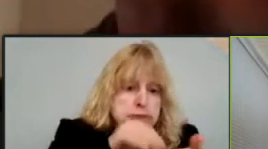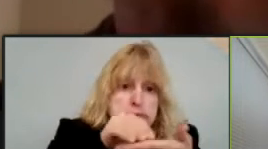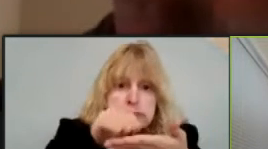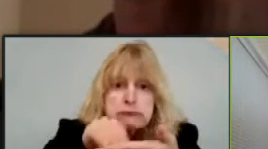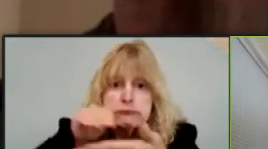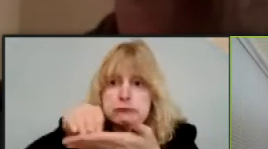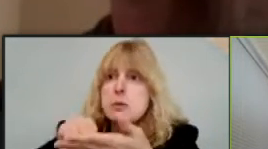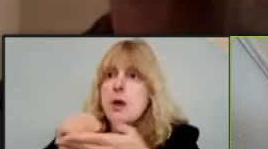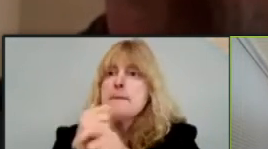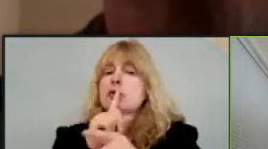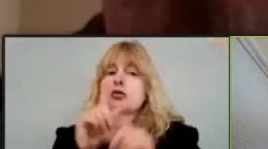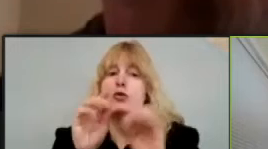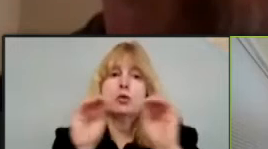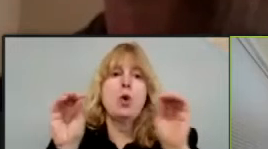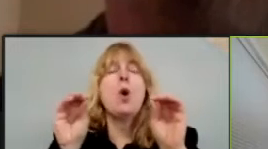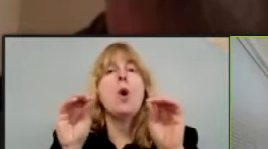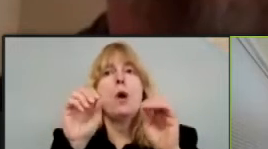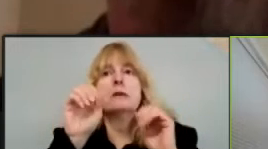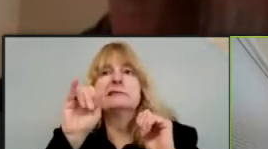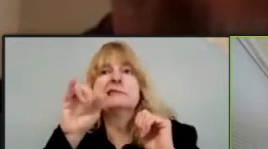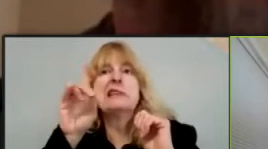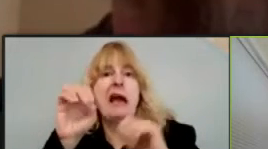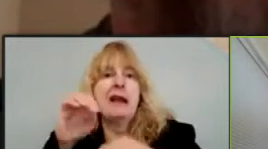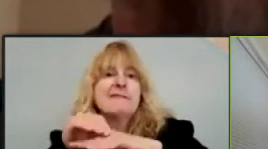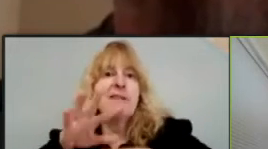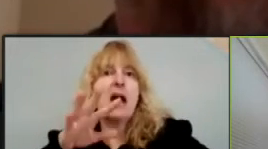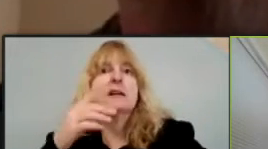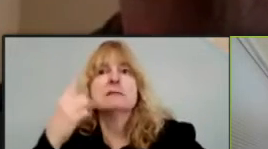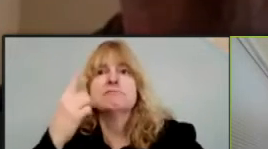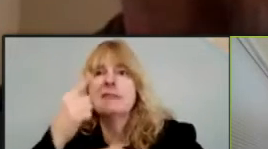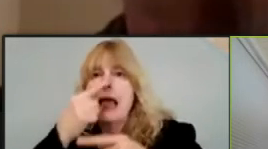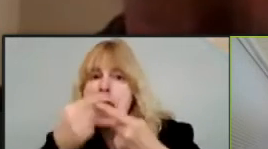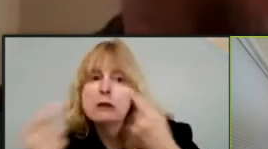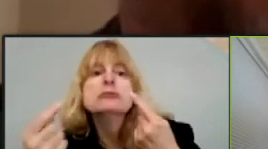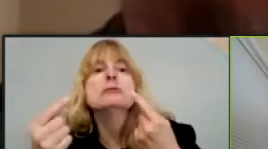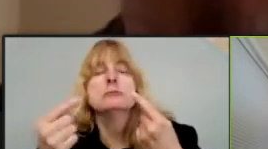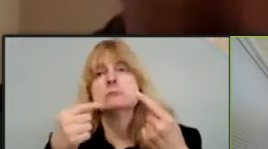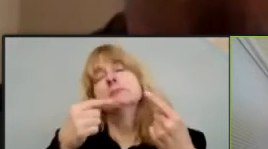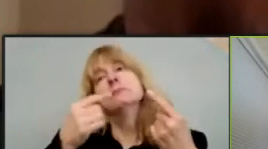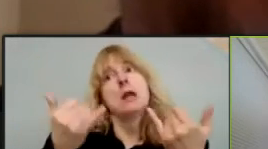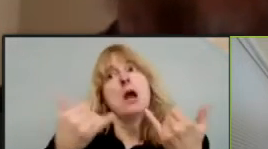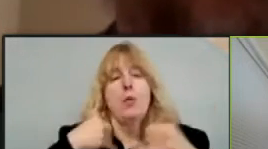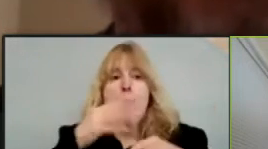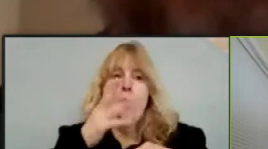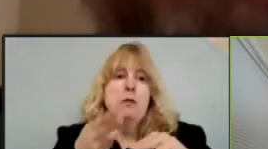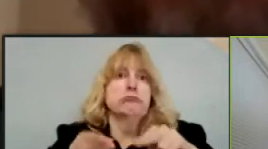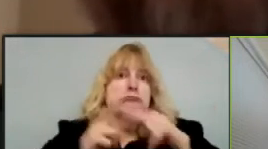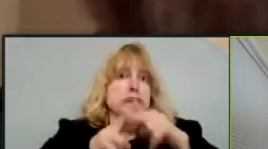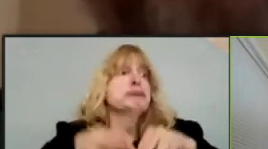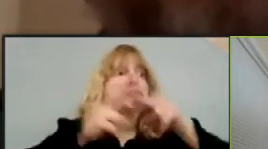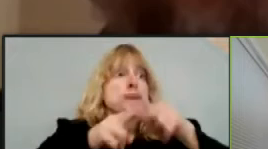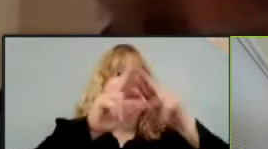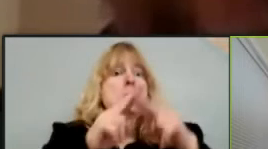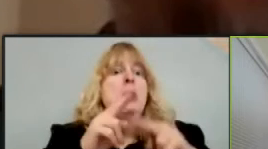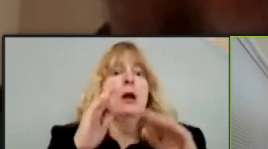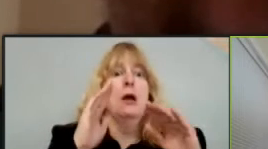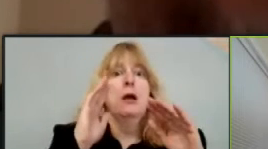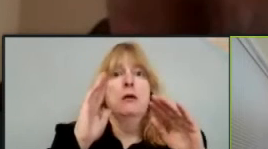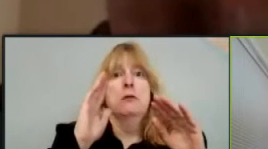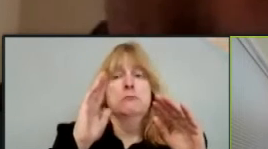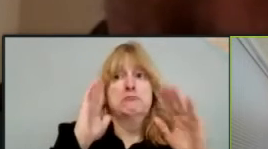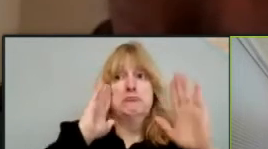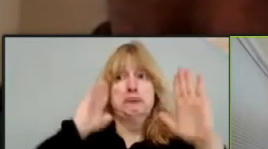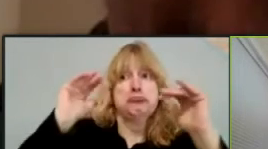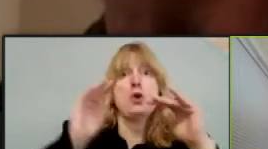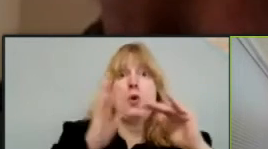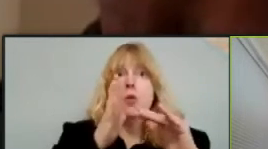to try to get it out is increasing the number of provider practices that we'll be able to eventually distribute it to. And so as